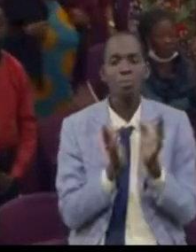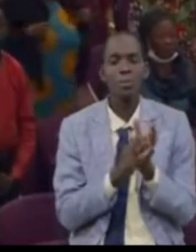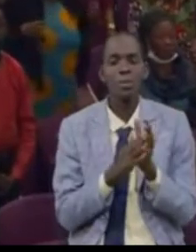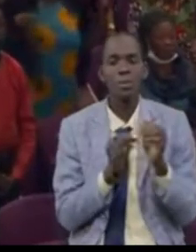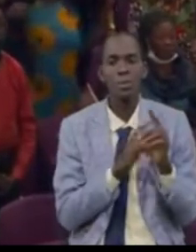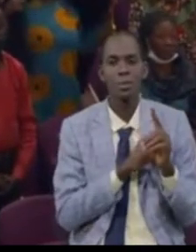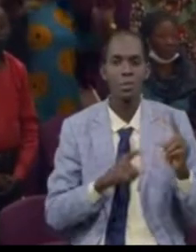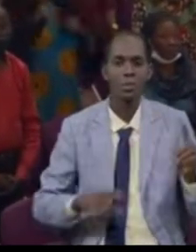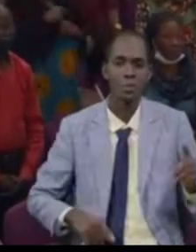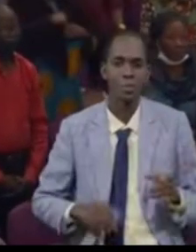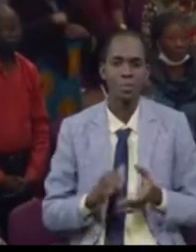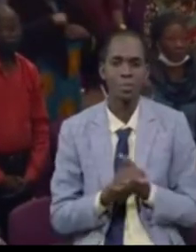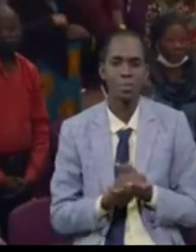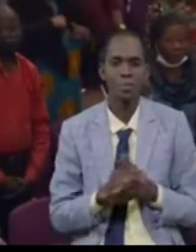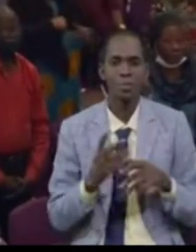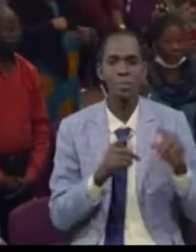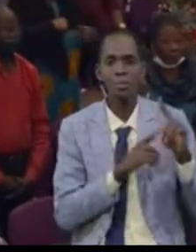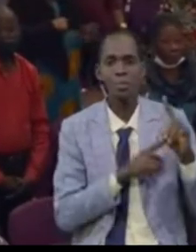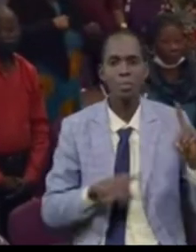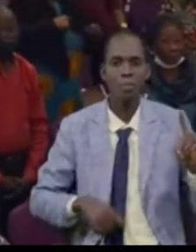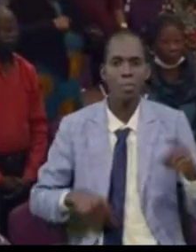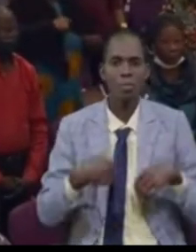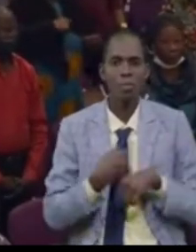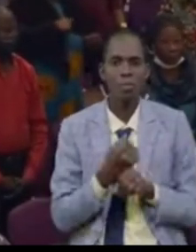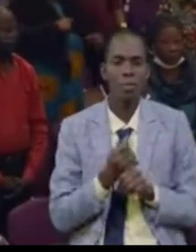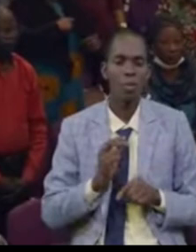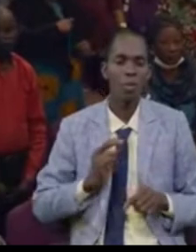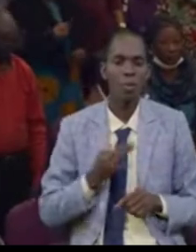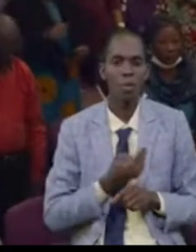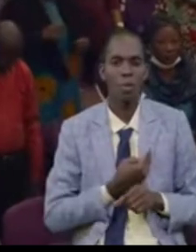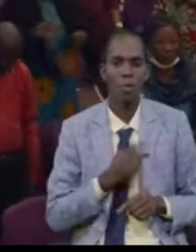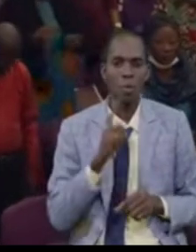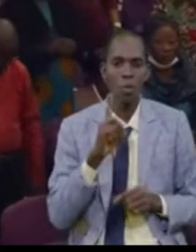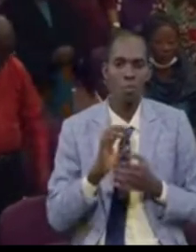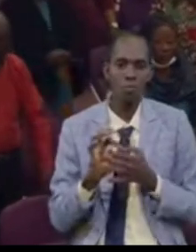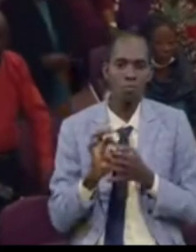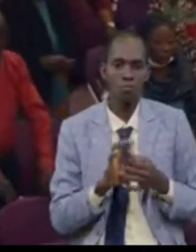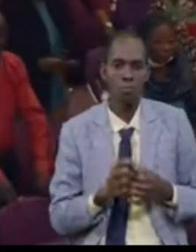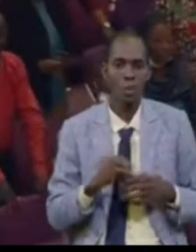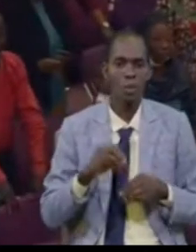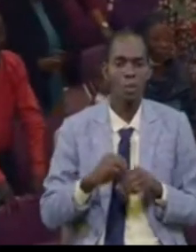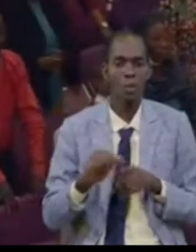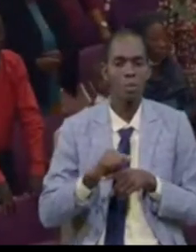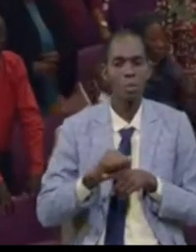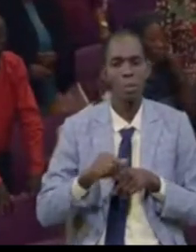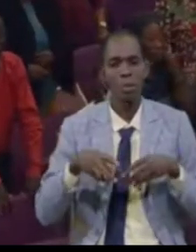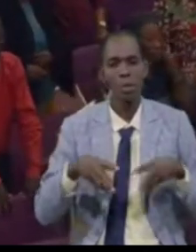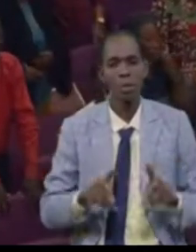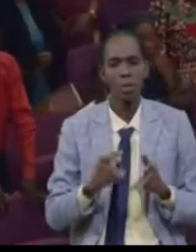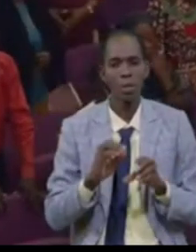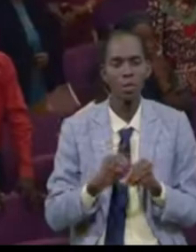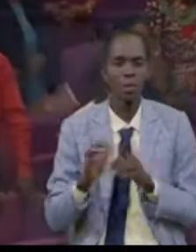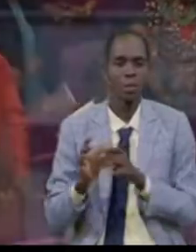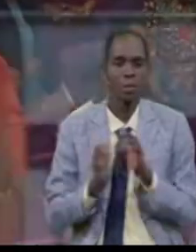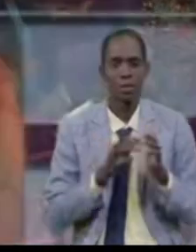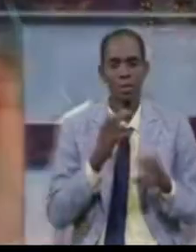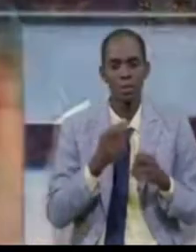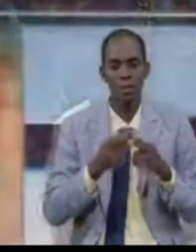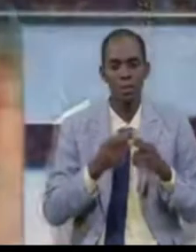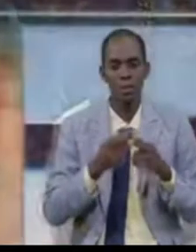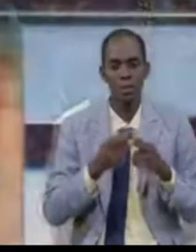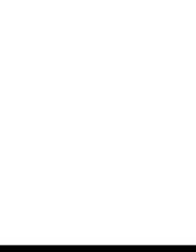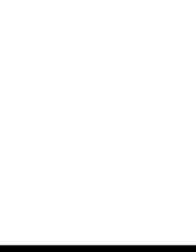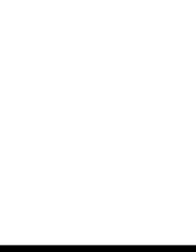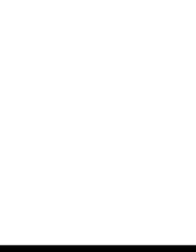The Lord make us one in a practical way, in Jesus' name. Father,